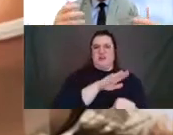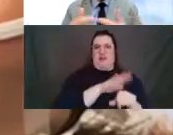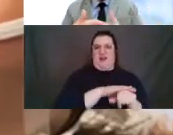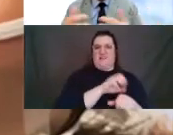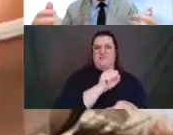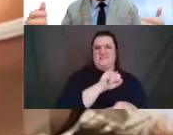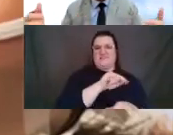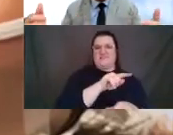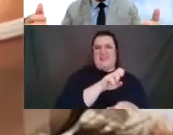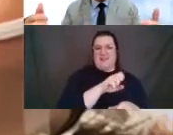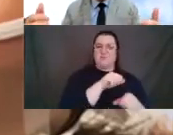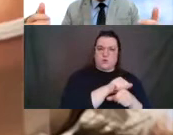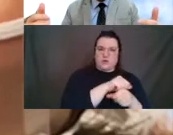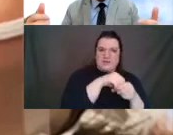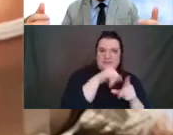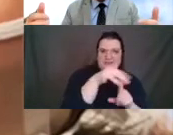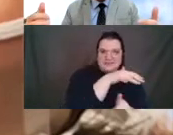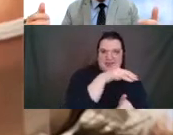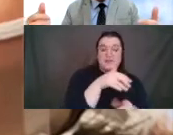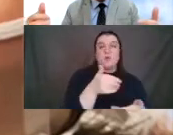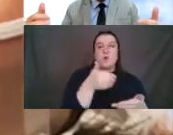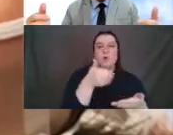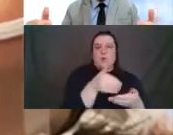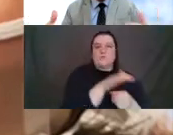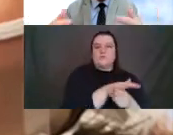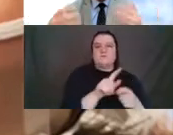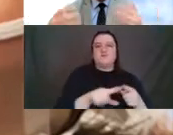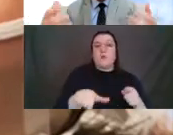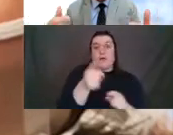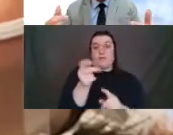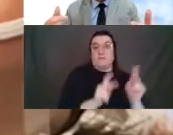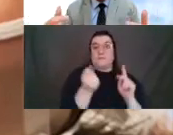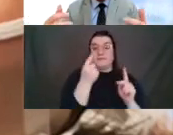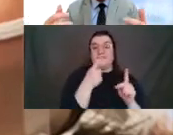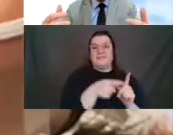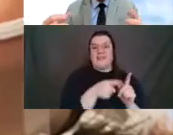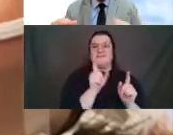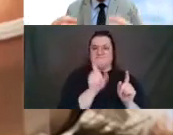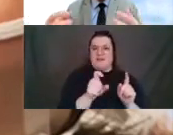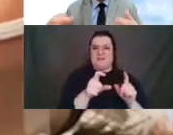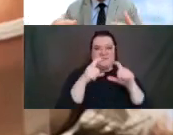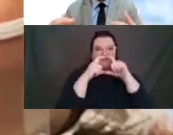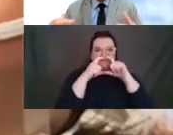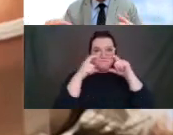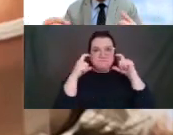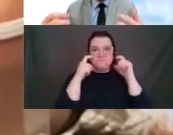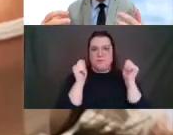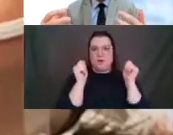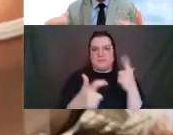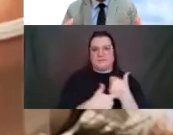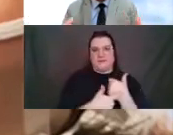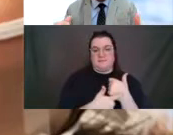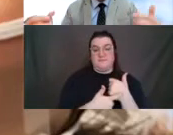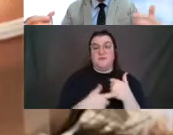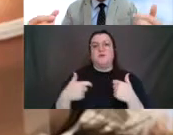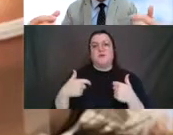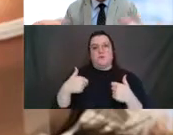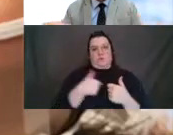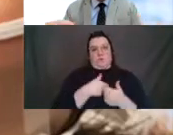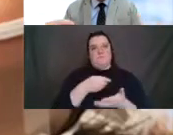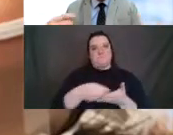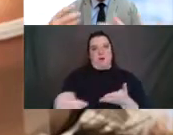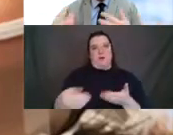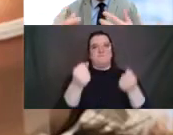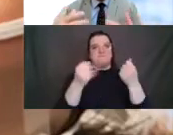where they're within a close enough approximation to other people that they have to be wearing a mask all the time. So our institution bought a number of clear